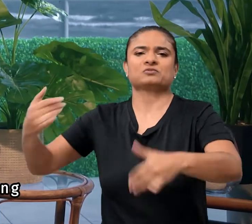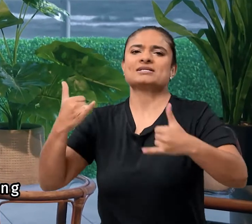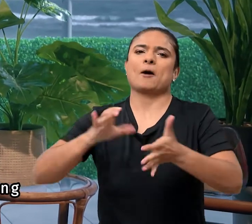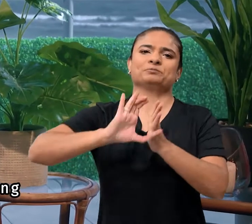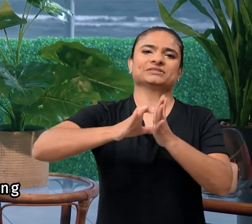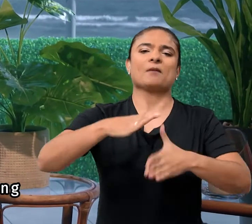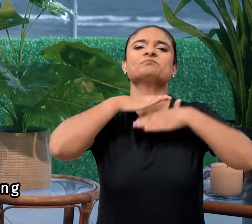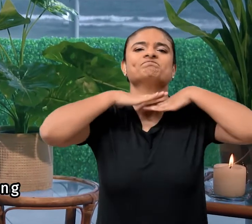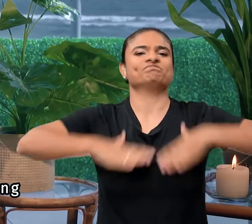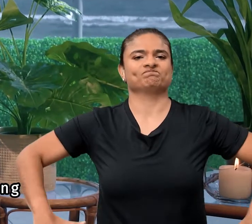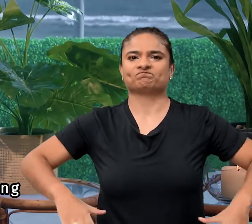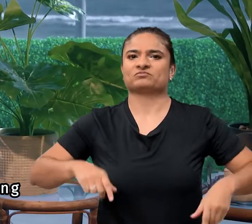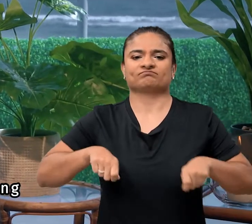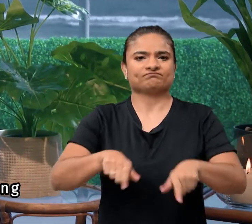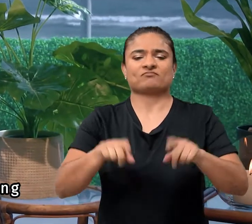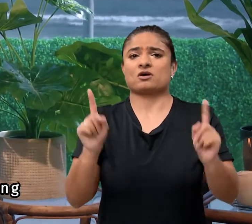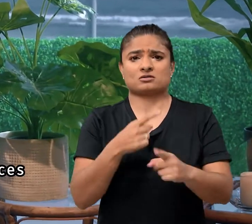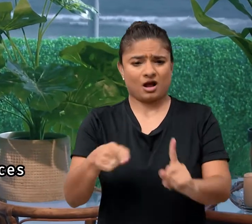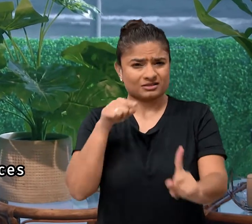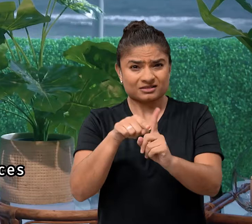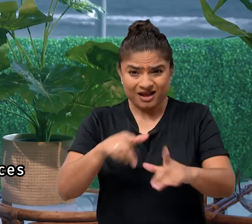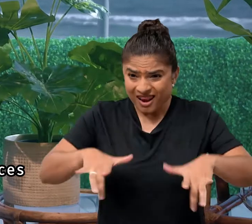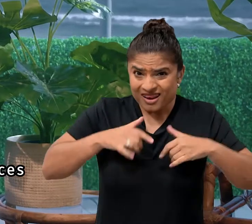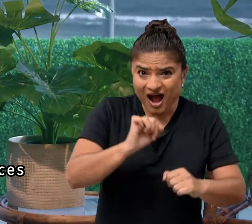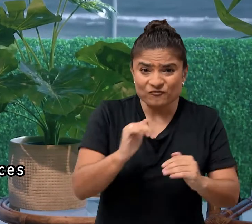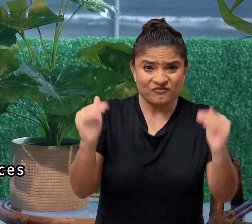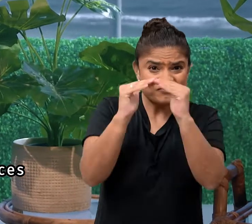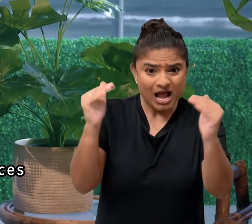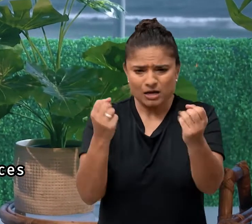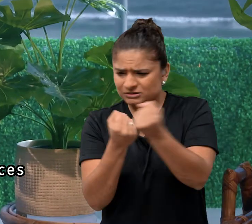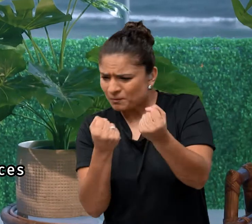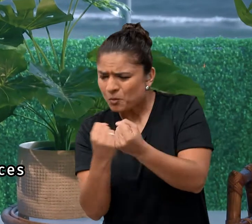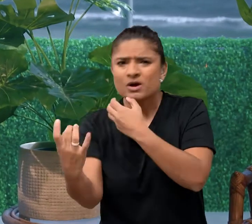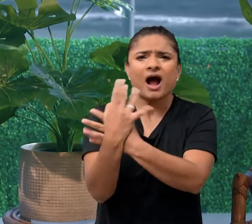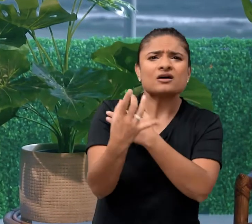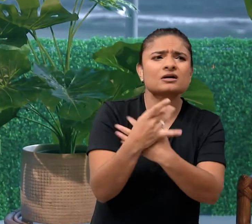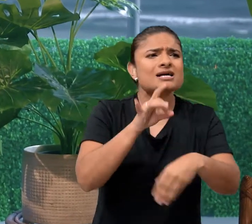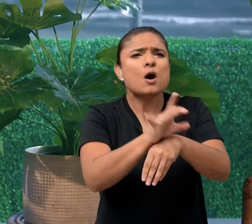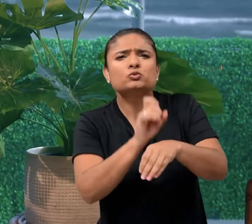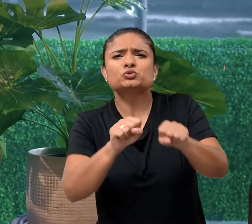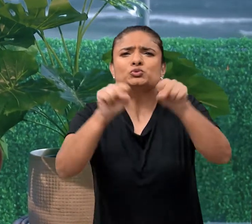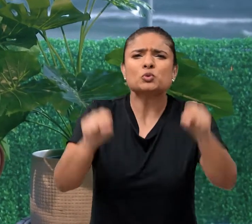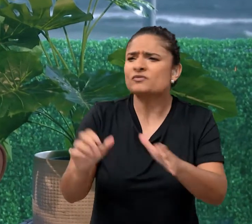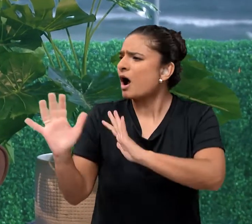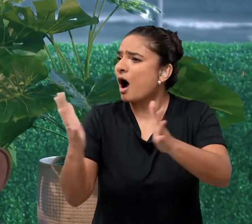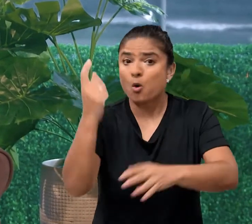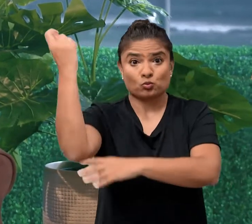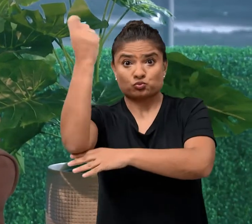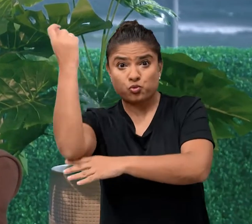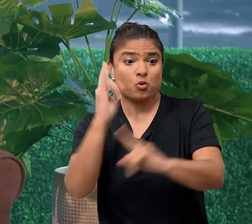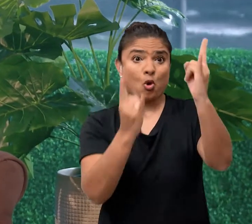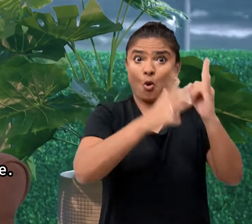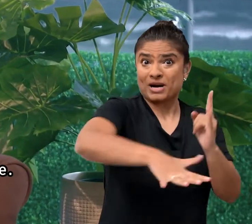takes us on a journey on the impact of introducing peer support and counselling services in both urban and rural areas